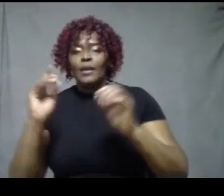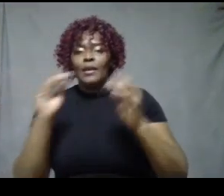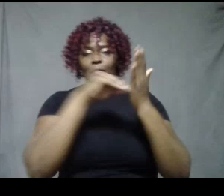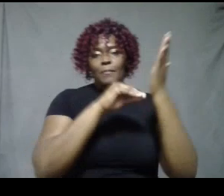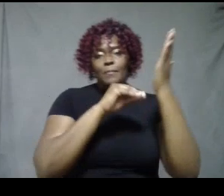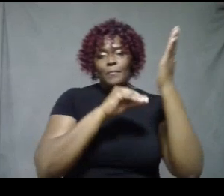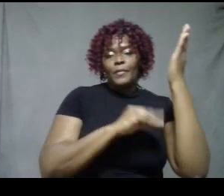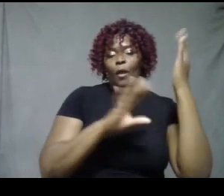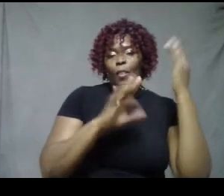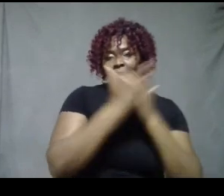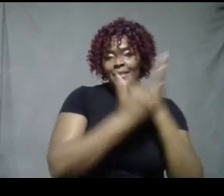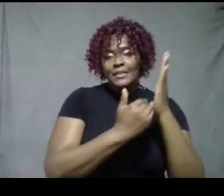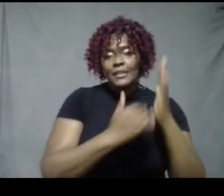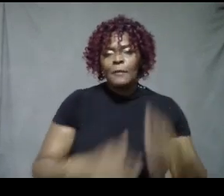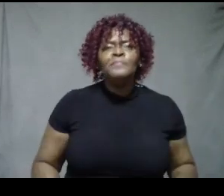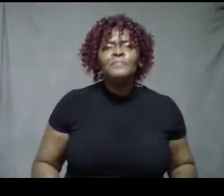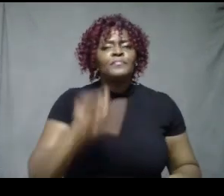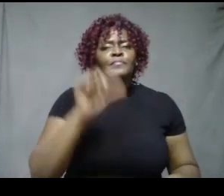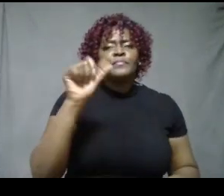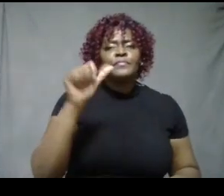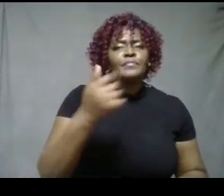another public comment speakers in the chambers.